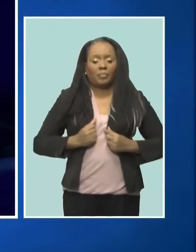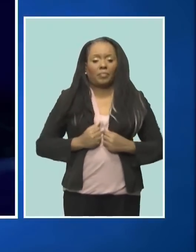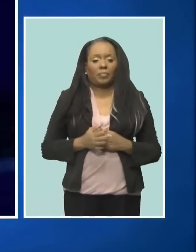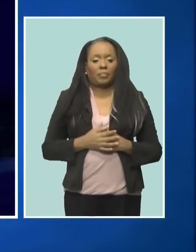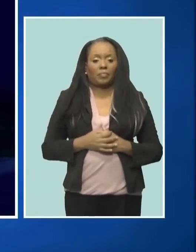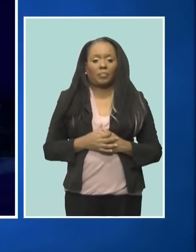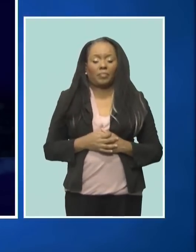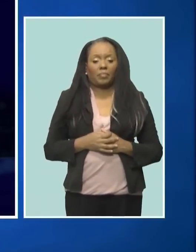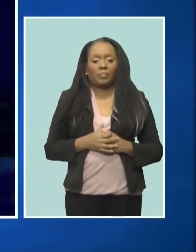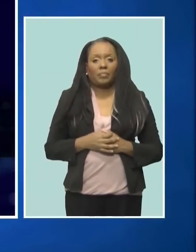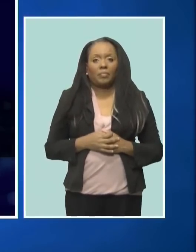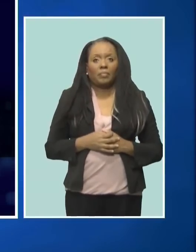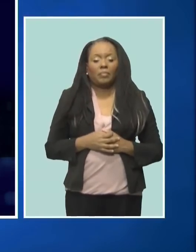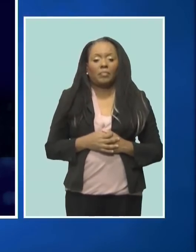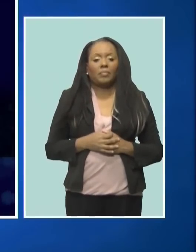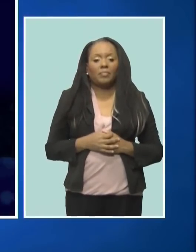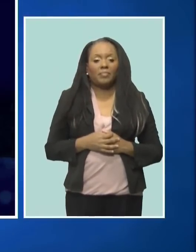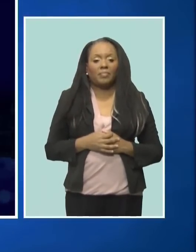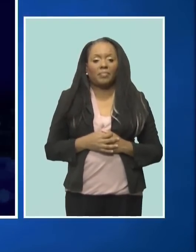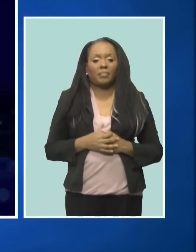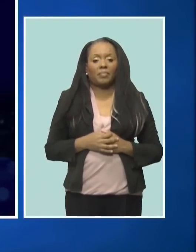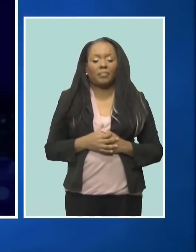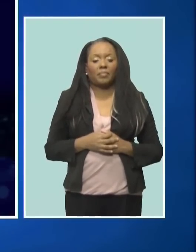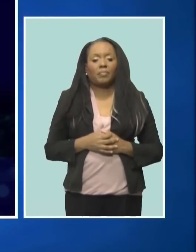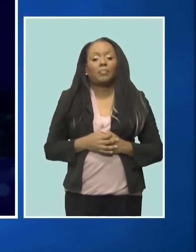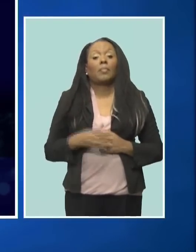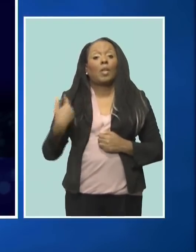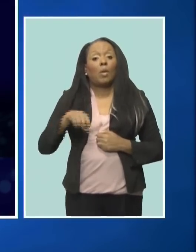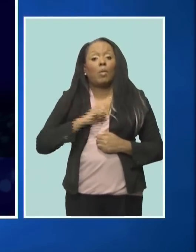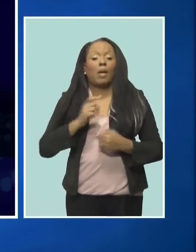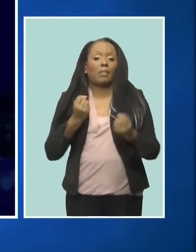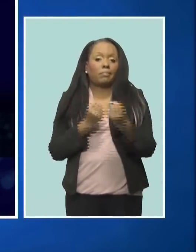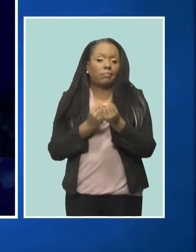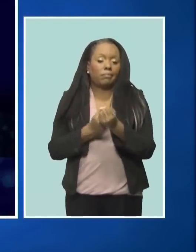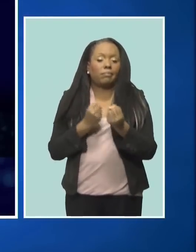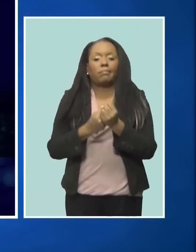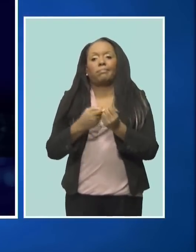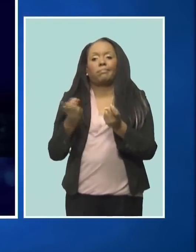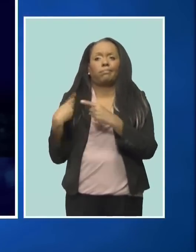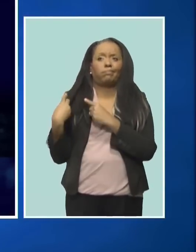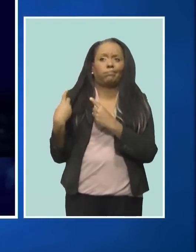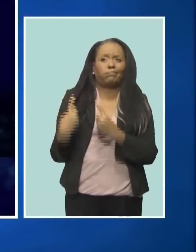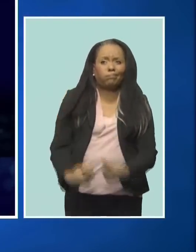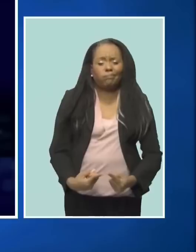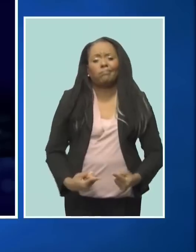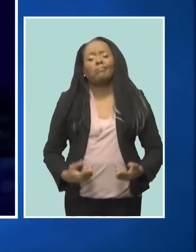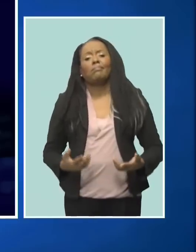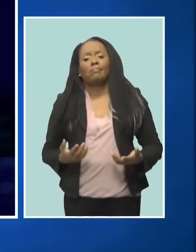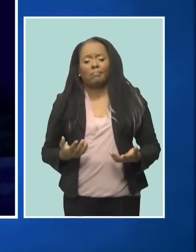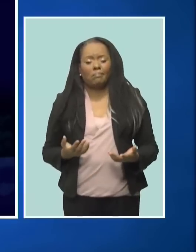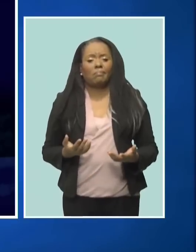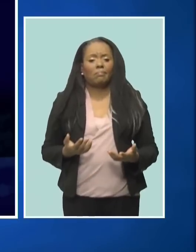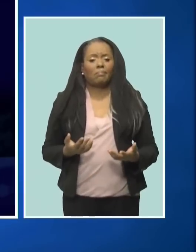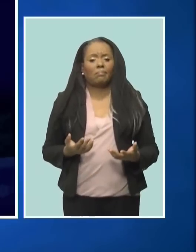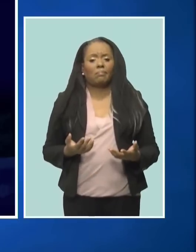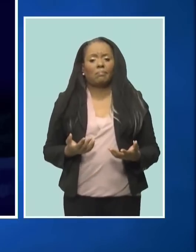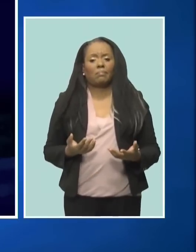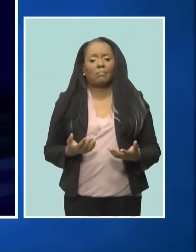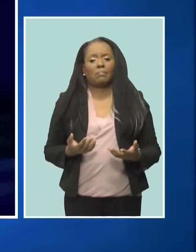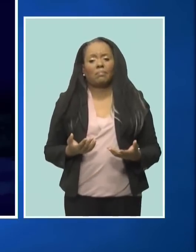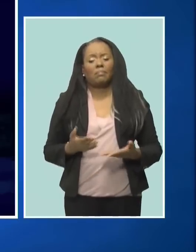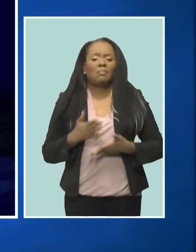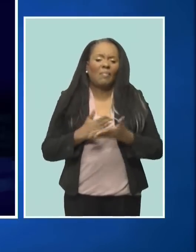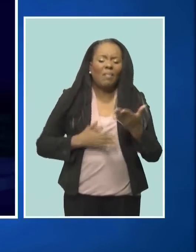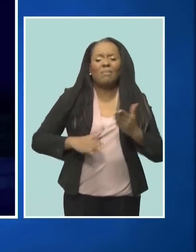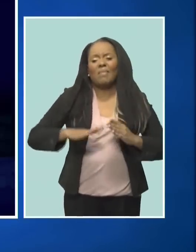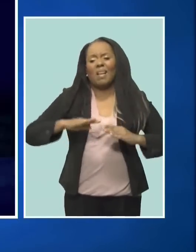general response on our advocacy activities over the years have been